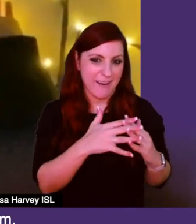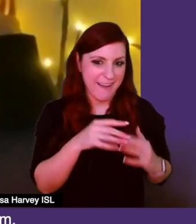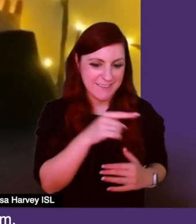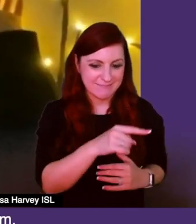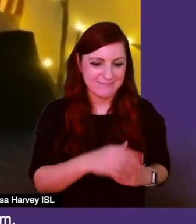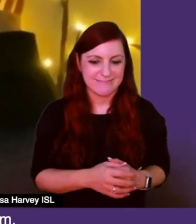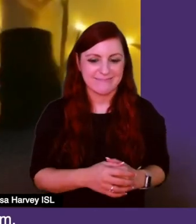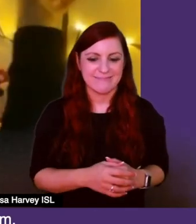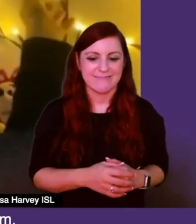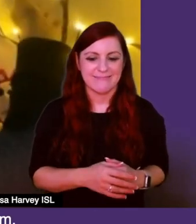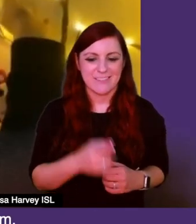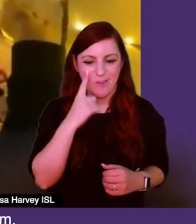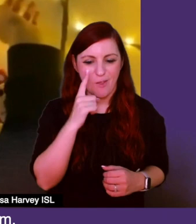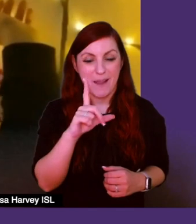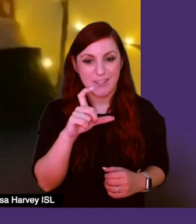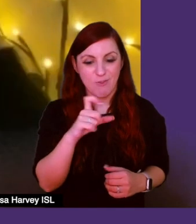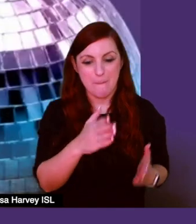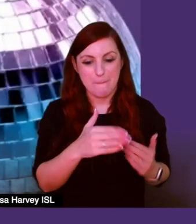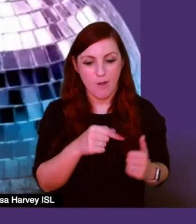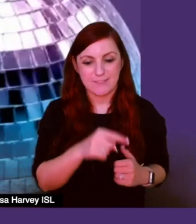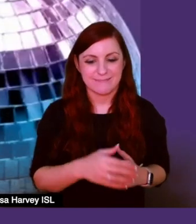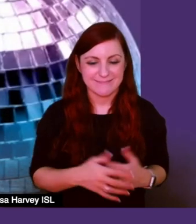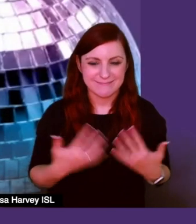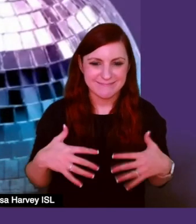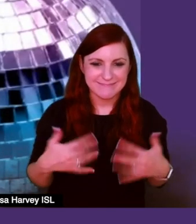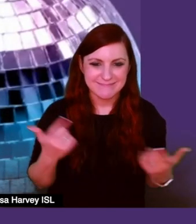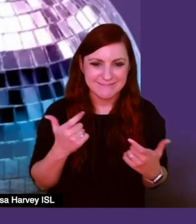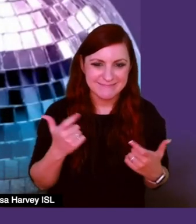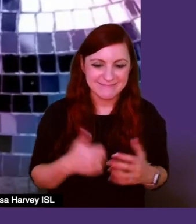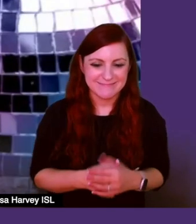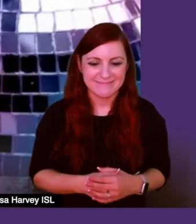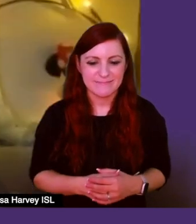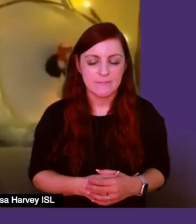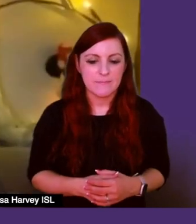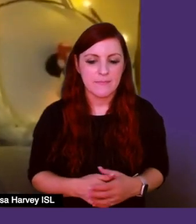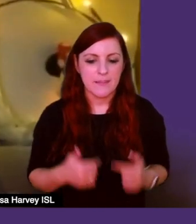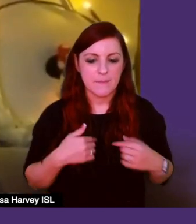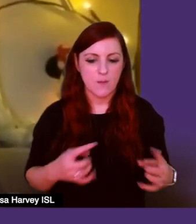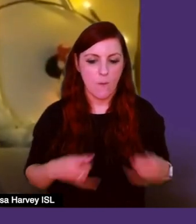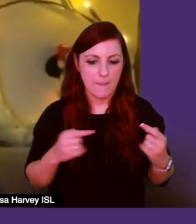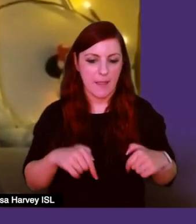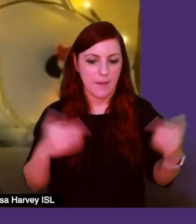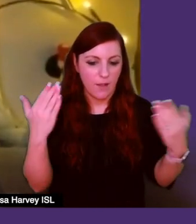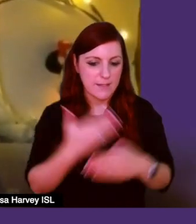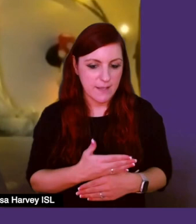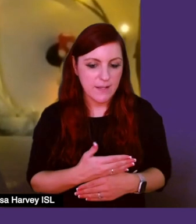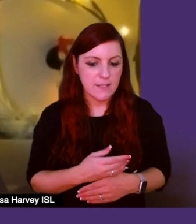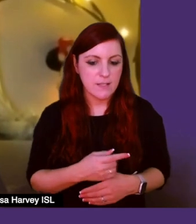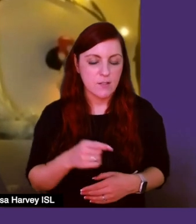America, actually. I of saw it on Instagram. Did. Of course you did. I'm good. I'm so happy that I'm